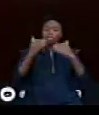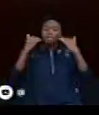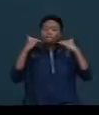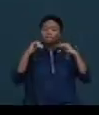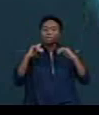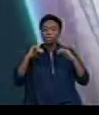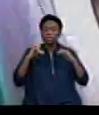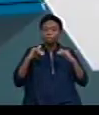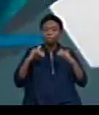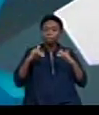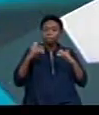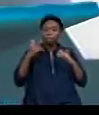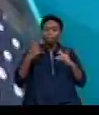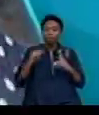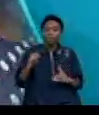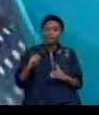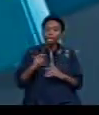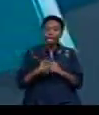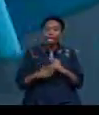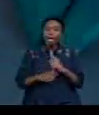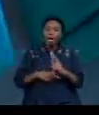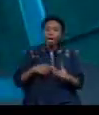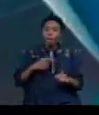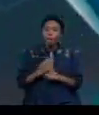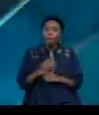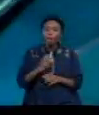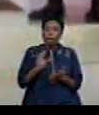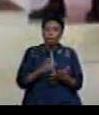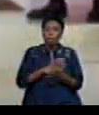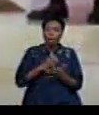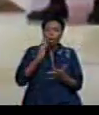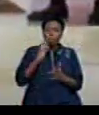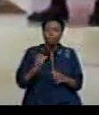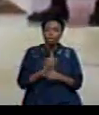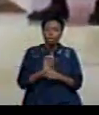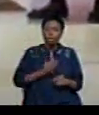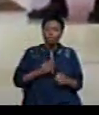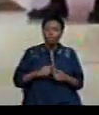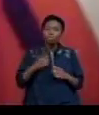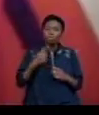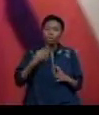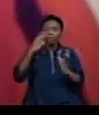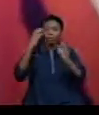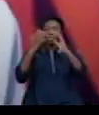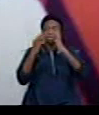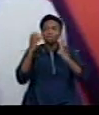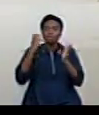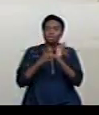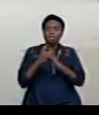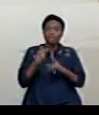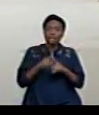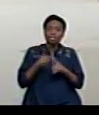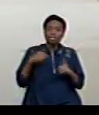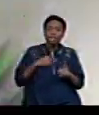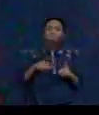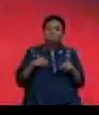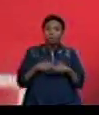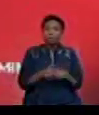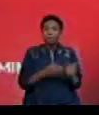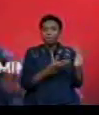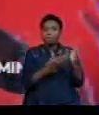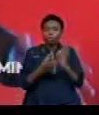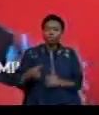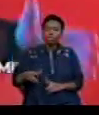rejuvenated global choir will take you to the presence of Jesus in grand style. As we also bring you special guest